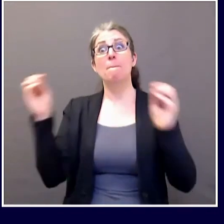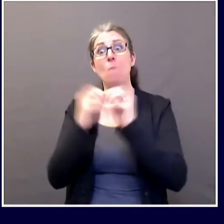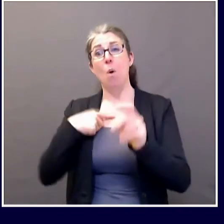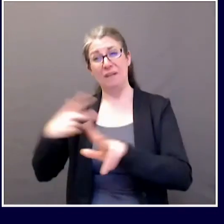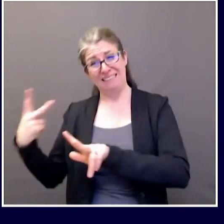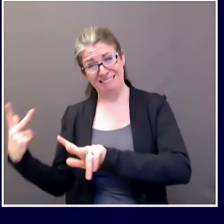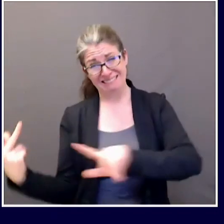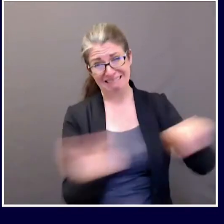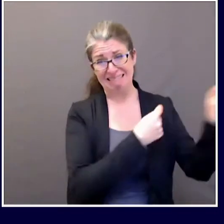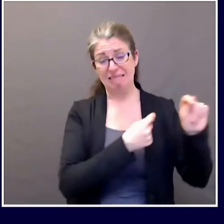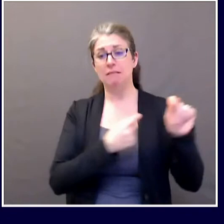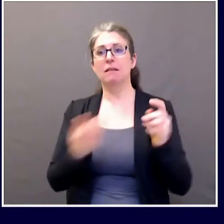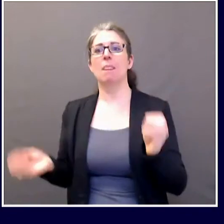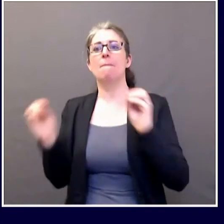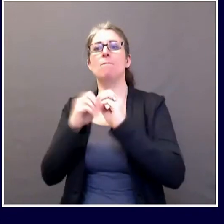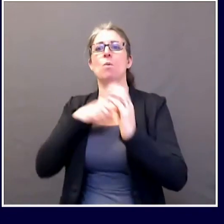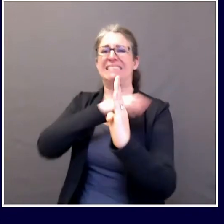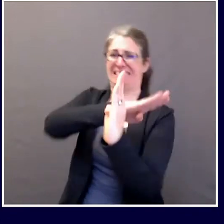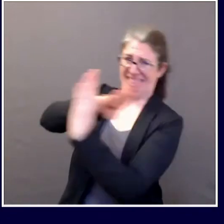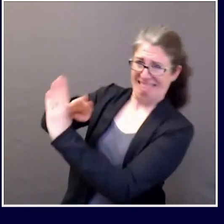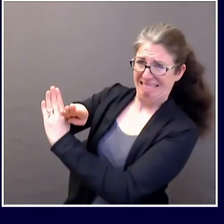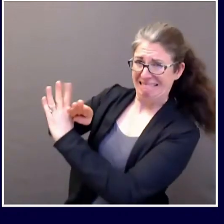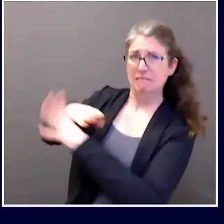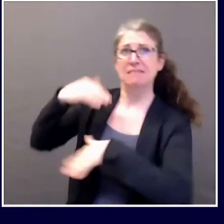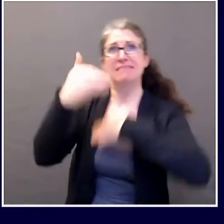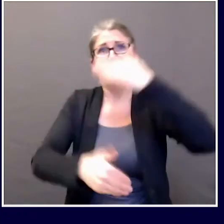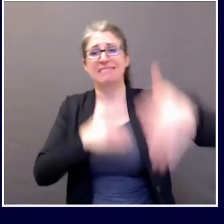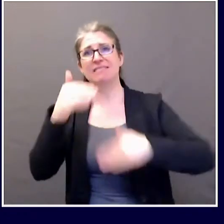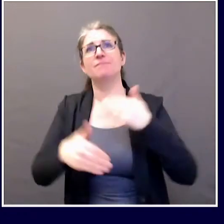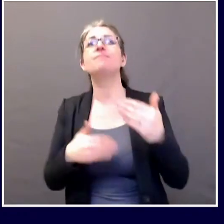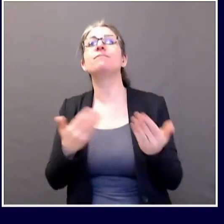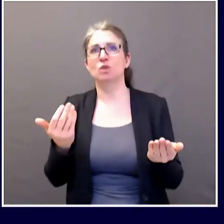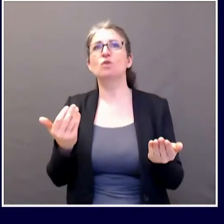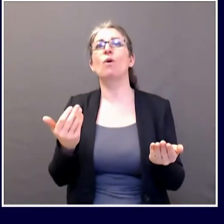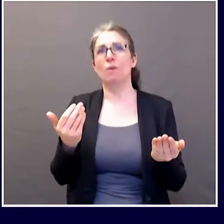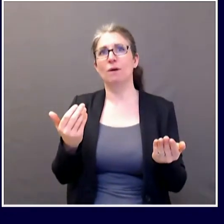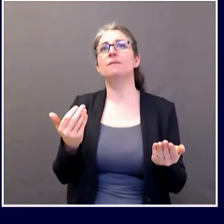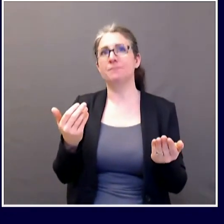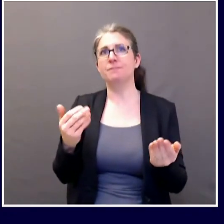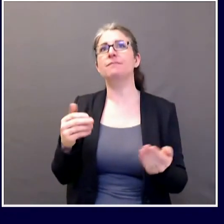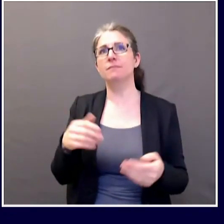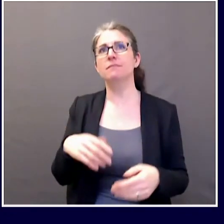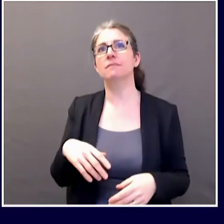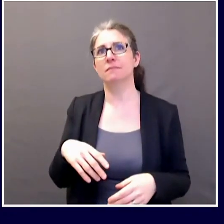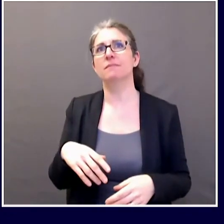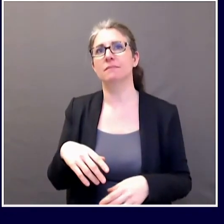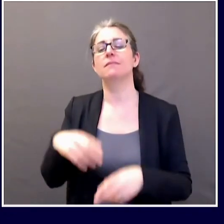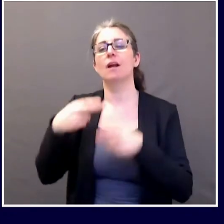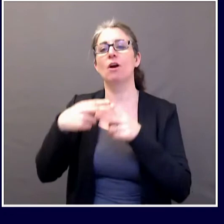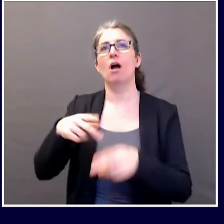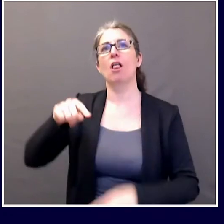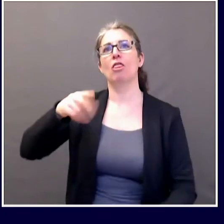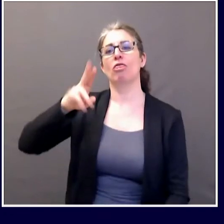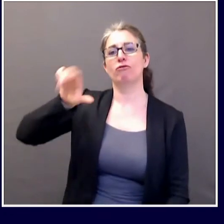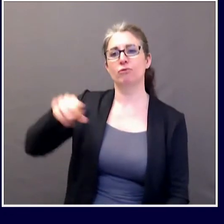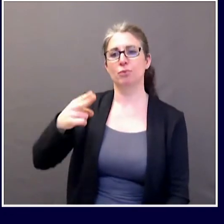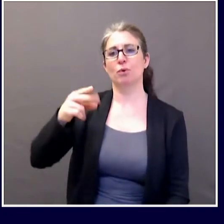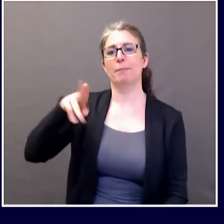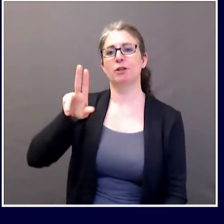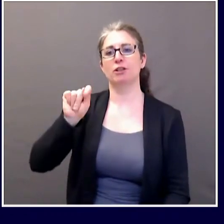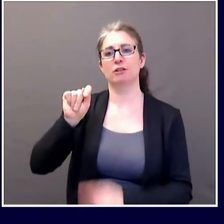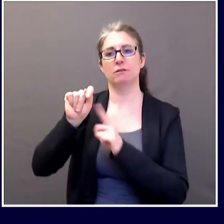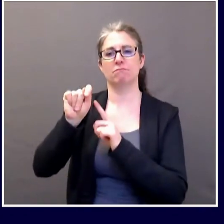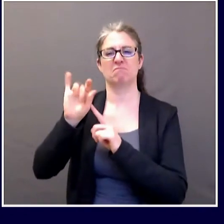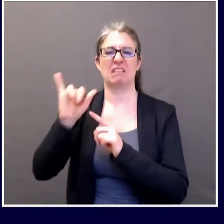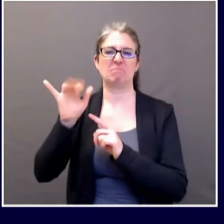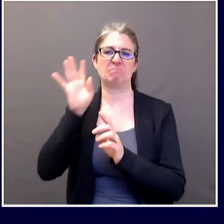to play, particularly when the volume of vaccine we're getting is so limited. So if the volume of vaccine changes such